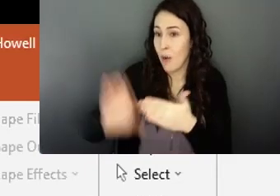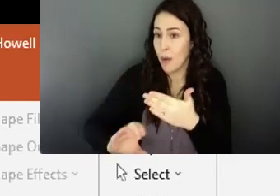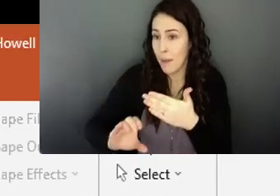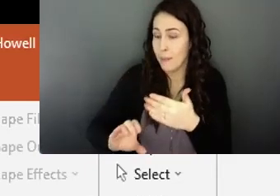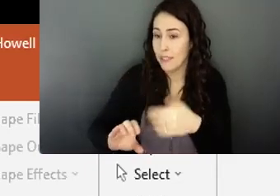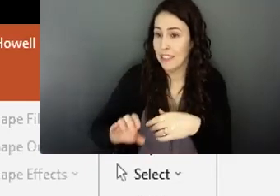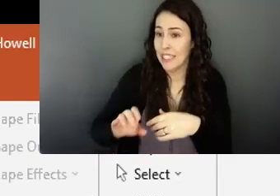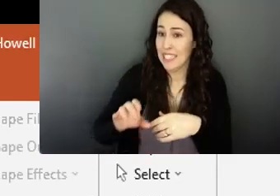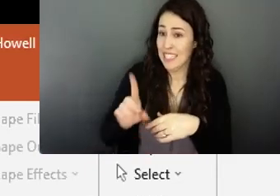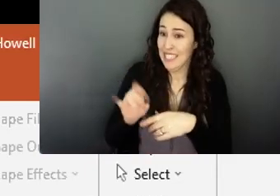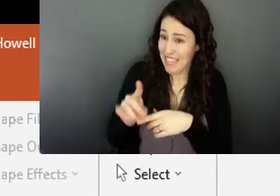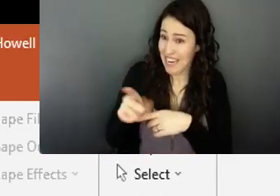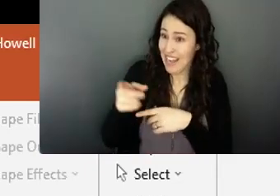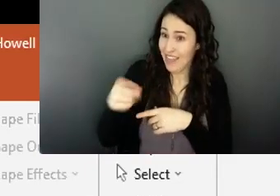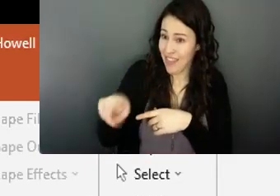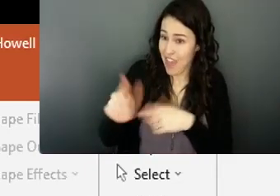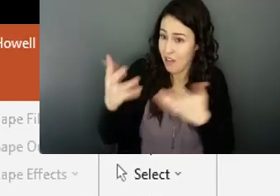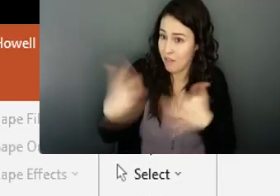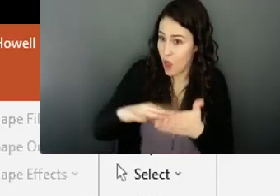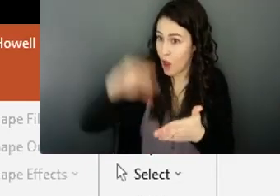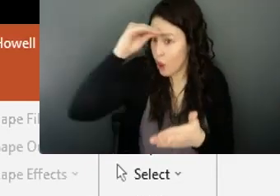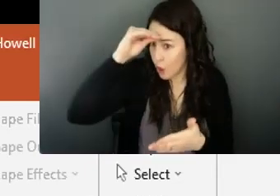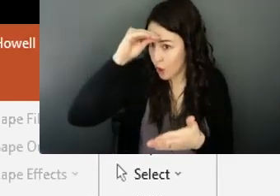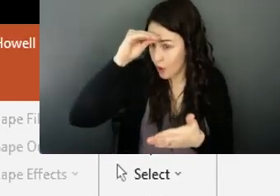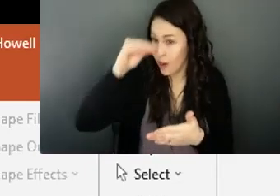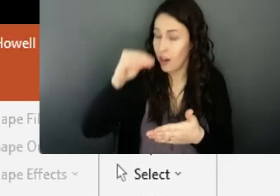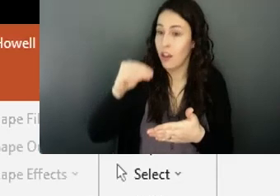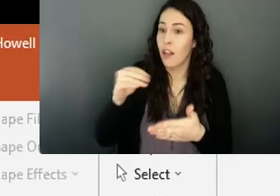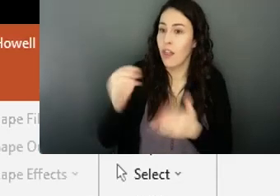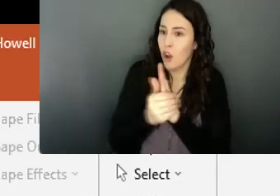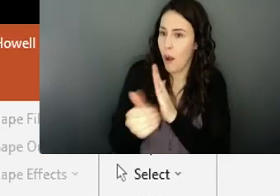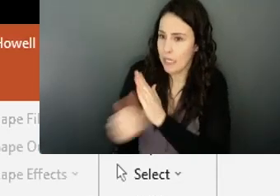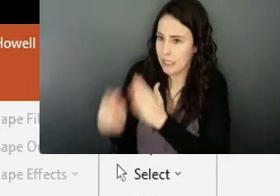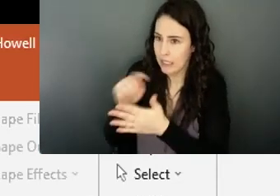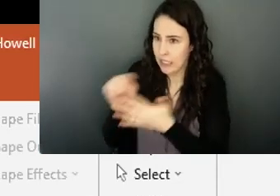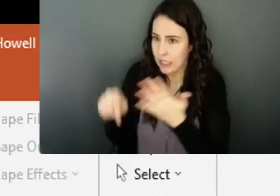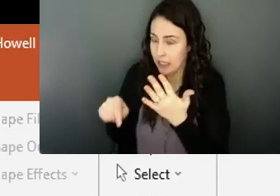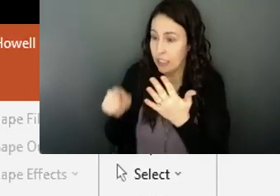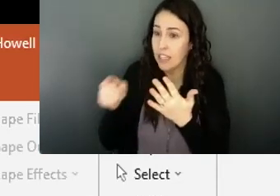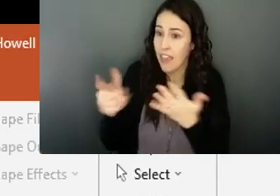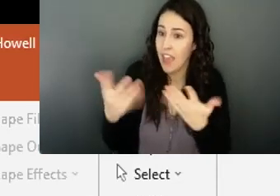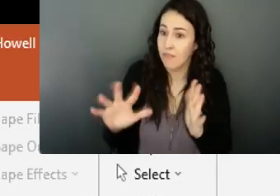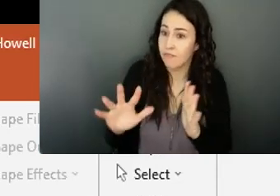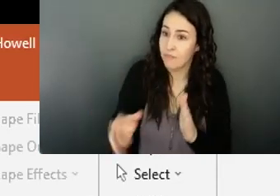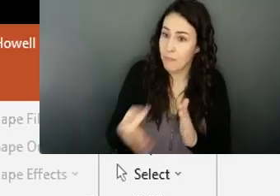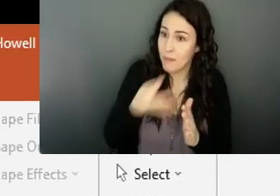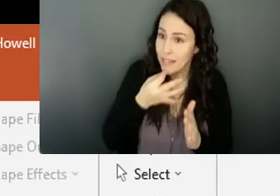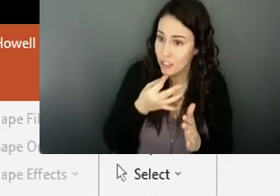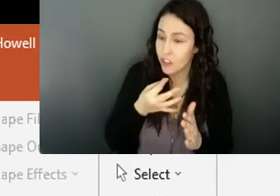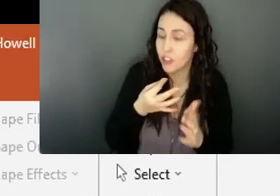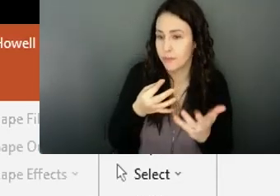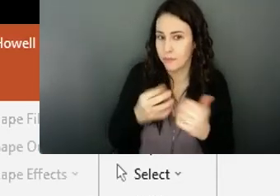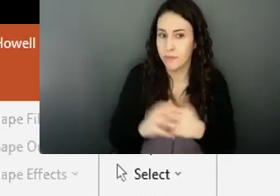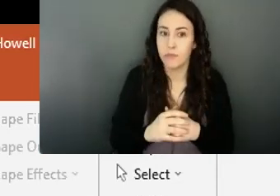the competencies? Did they master the competencies that they were intended to? It determines their level